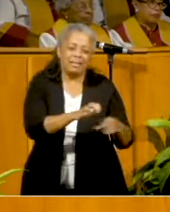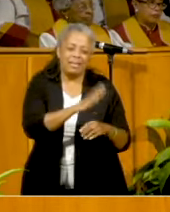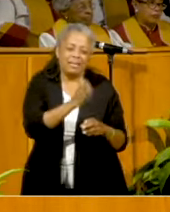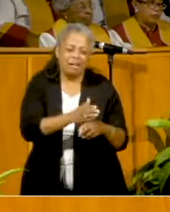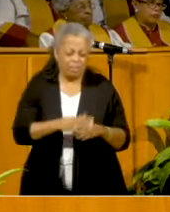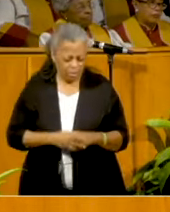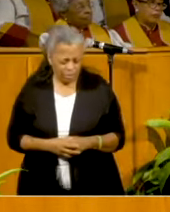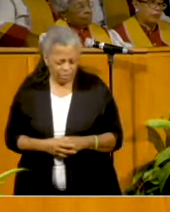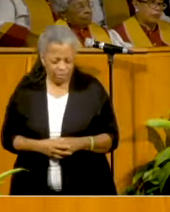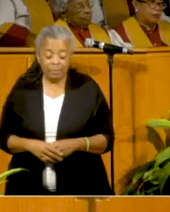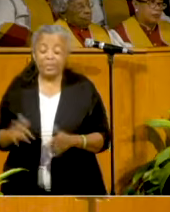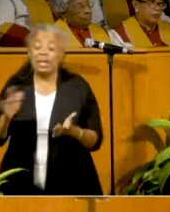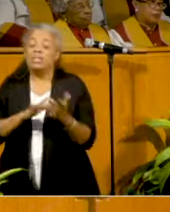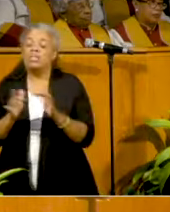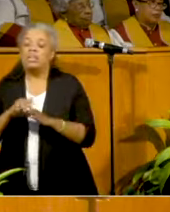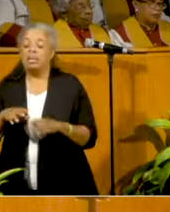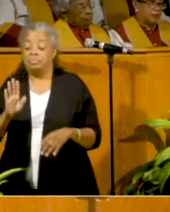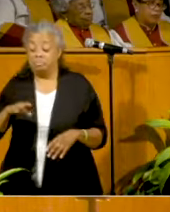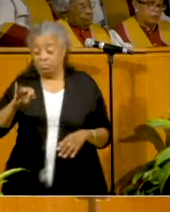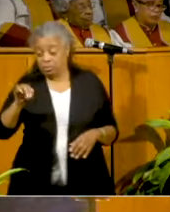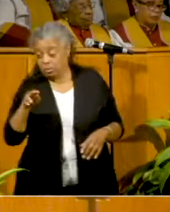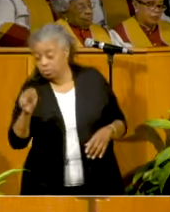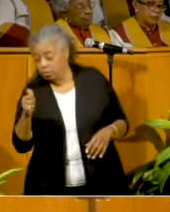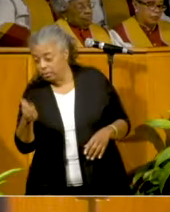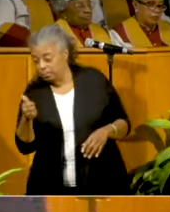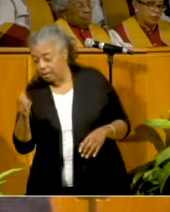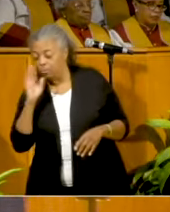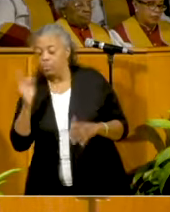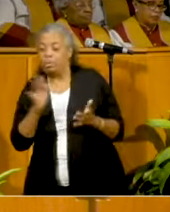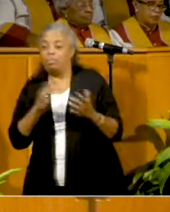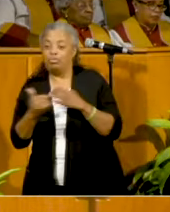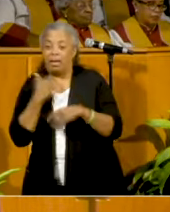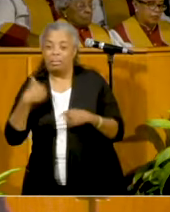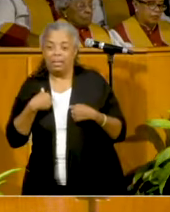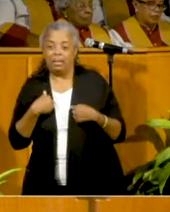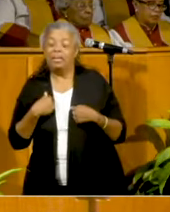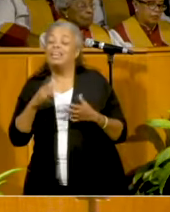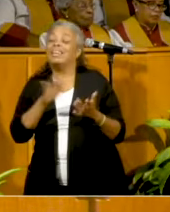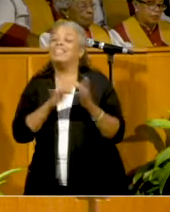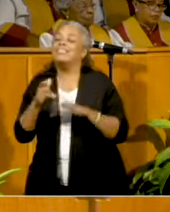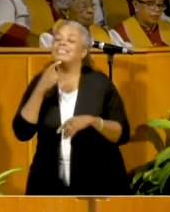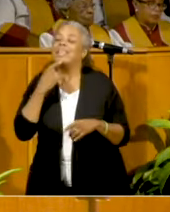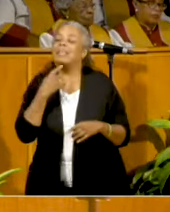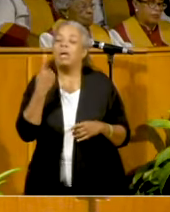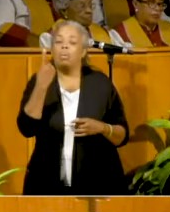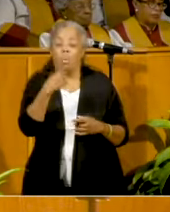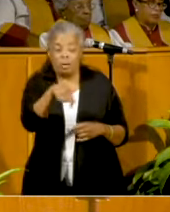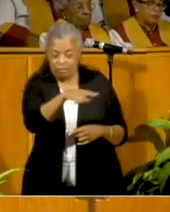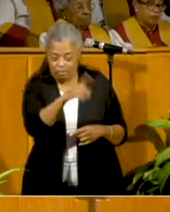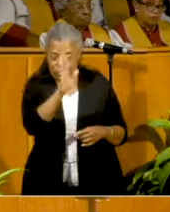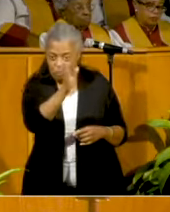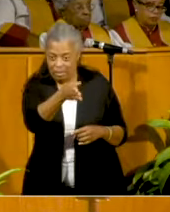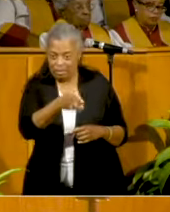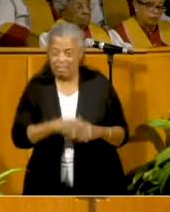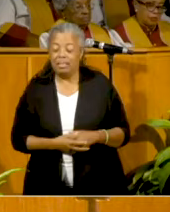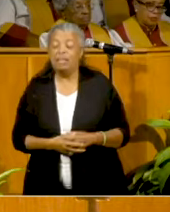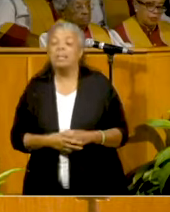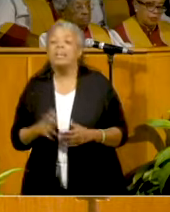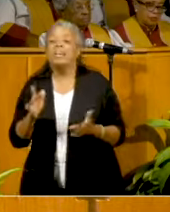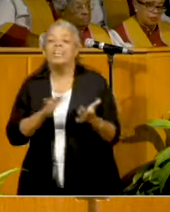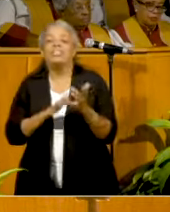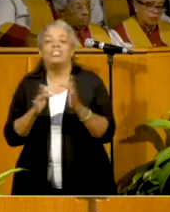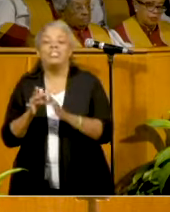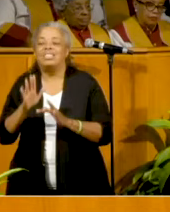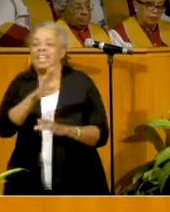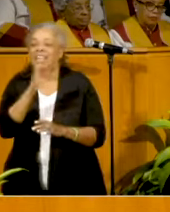Read it. He doesn't say, Judas is going to betray me. He simply says, one of y'all will. He